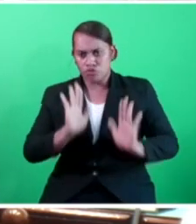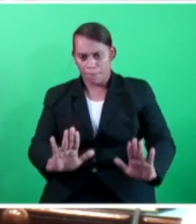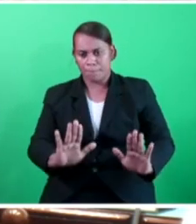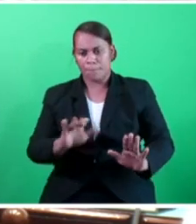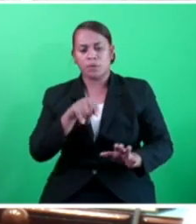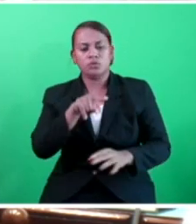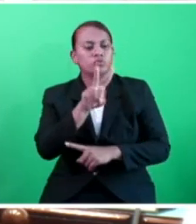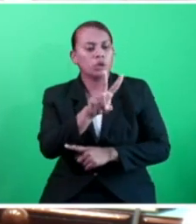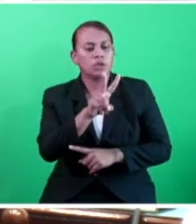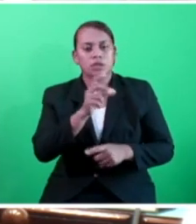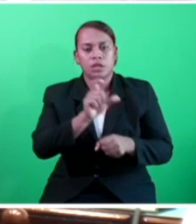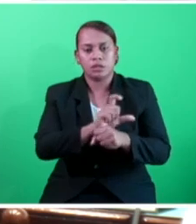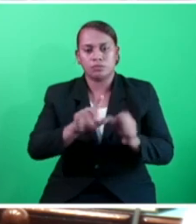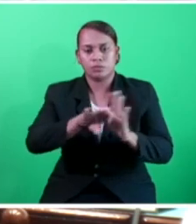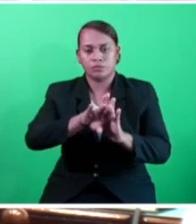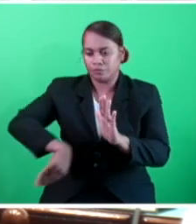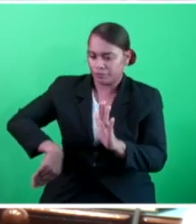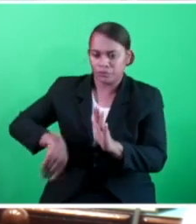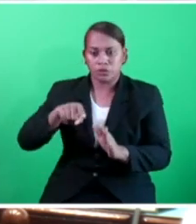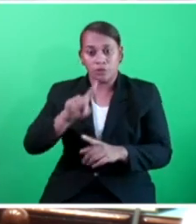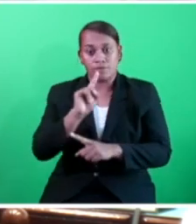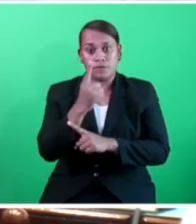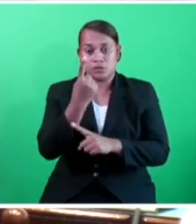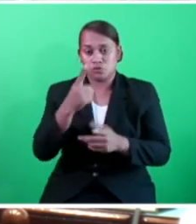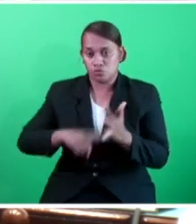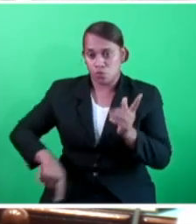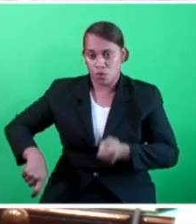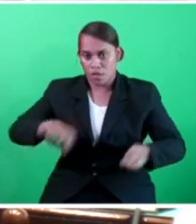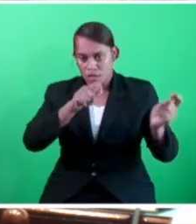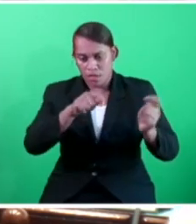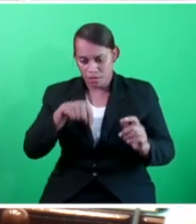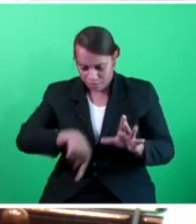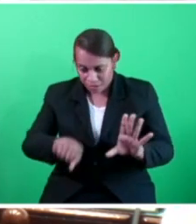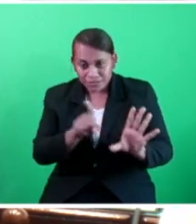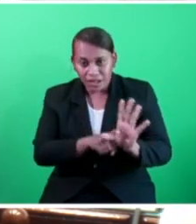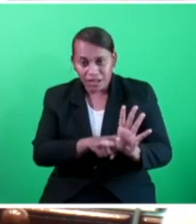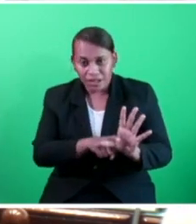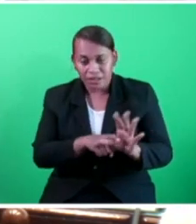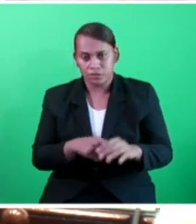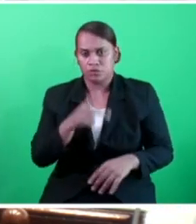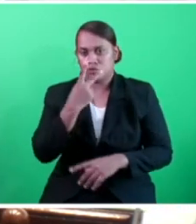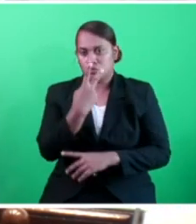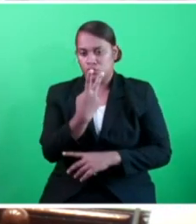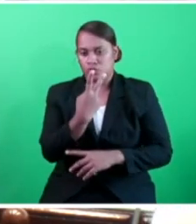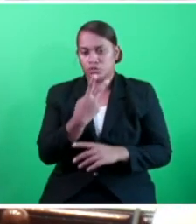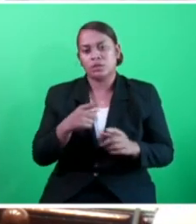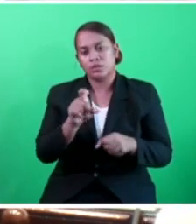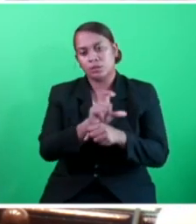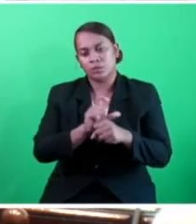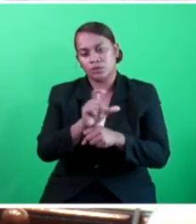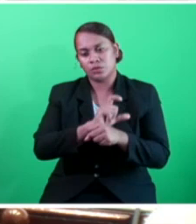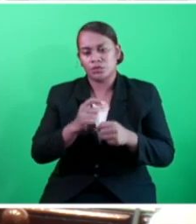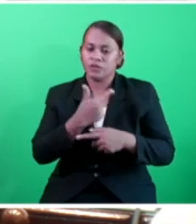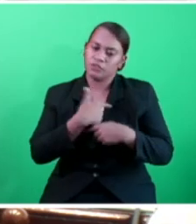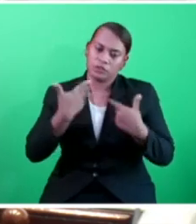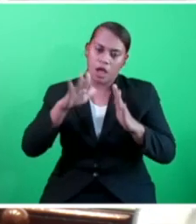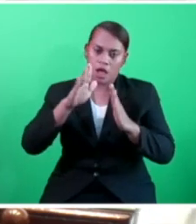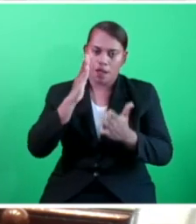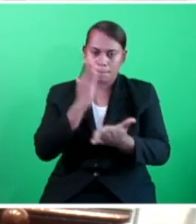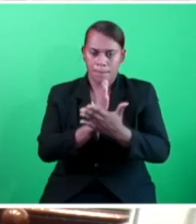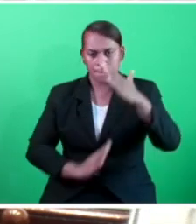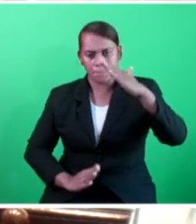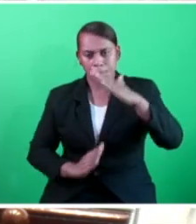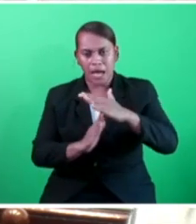year, these two chemicals, paraquat and imidacloprid, was banned. Imidacloprid